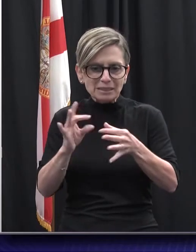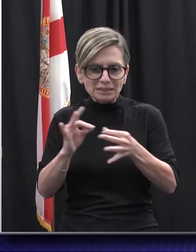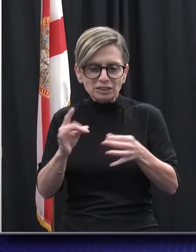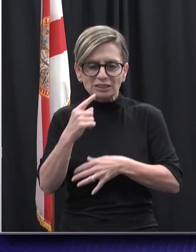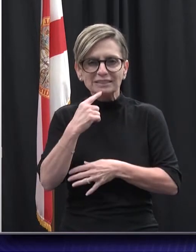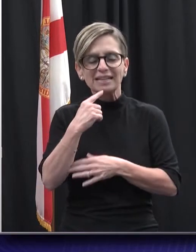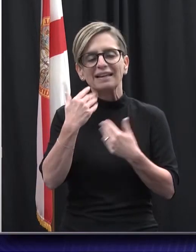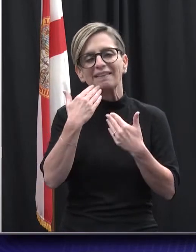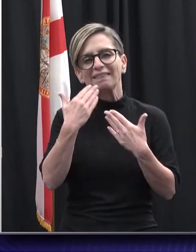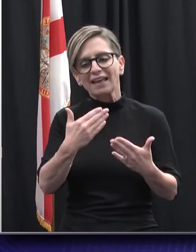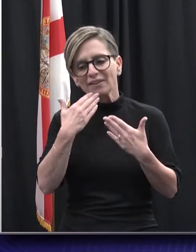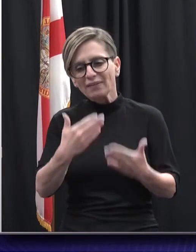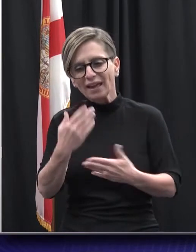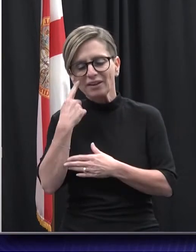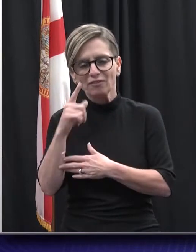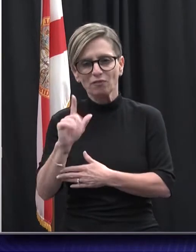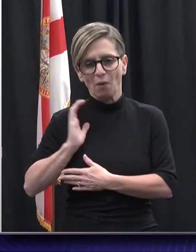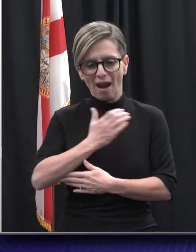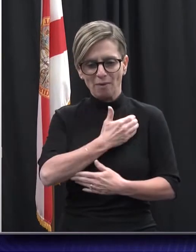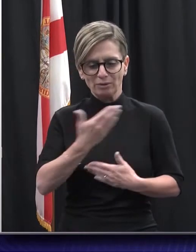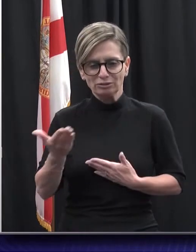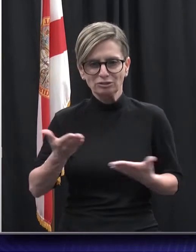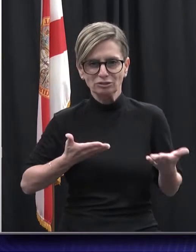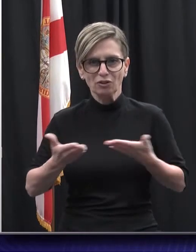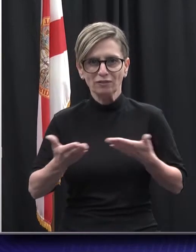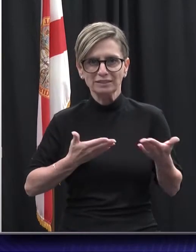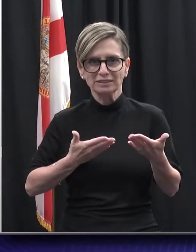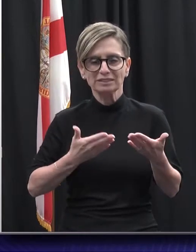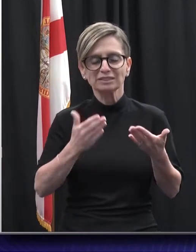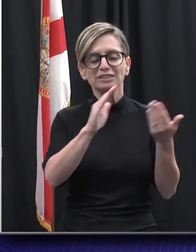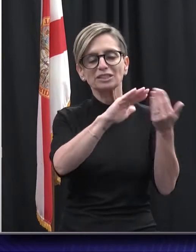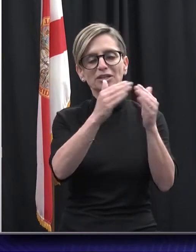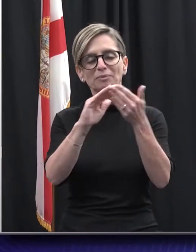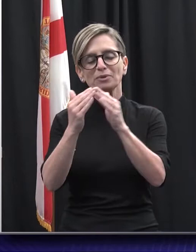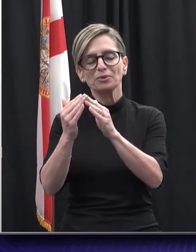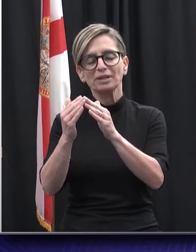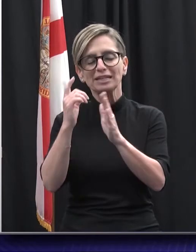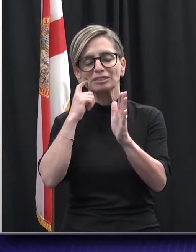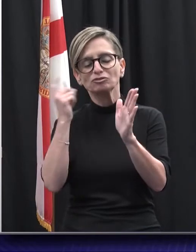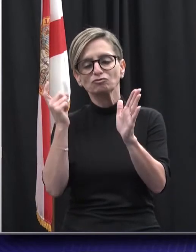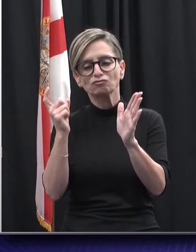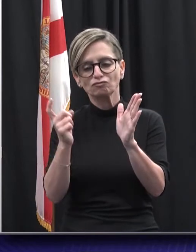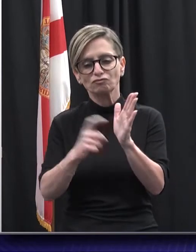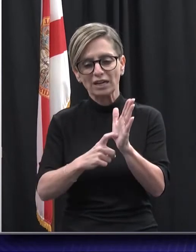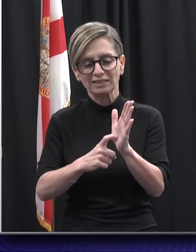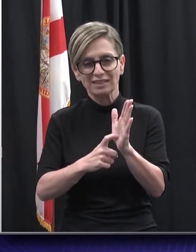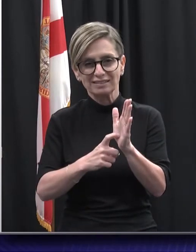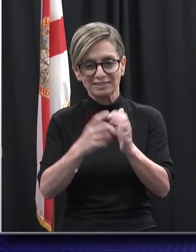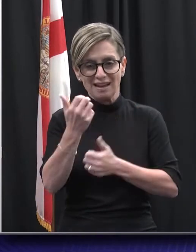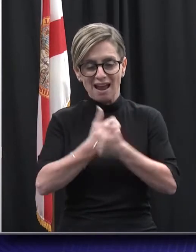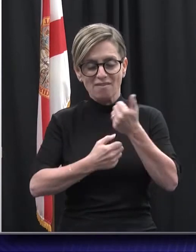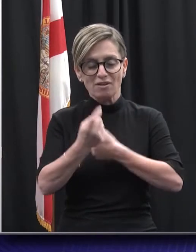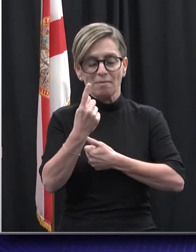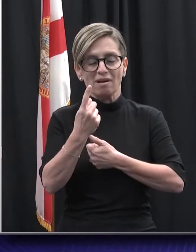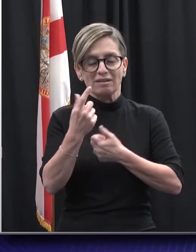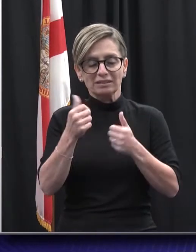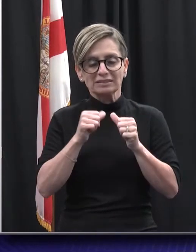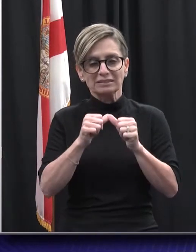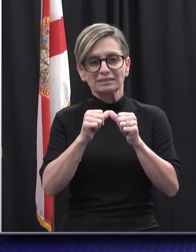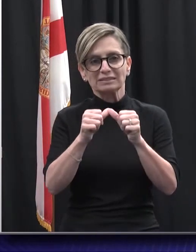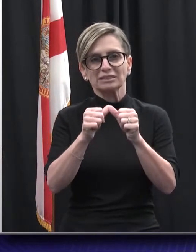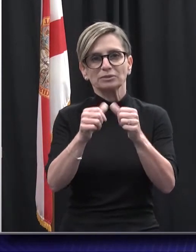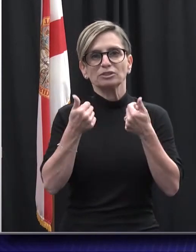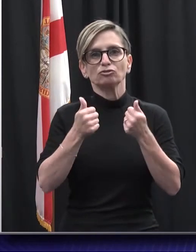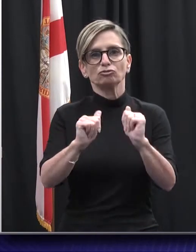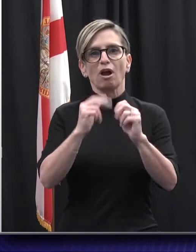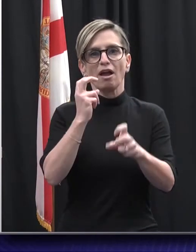you've been doing. And I think it's important for you to know that the community is recognizing the efforts from everybody as well as the press. And I want